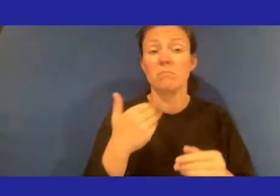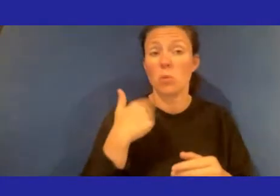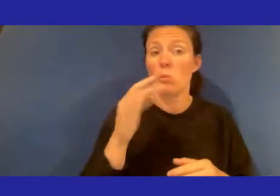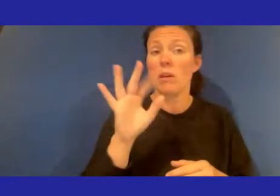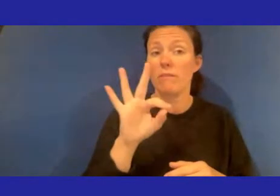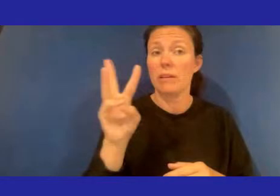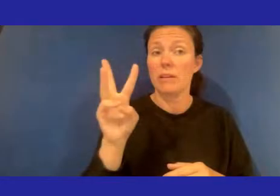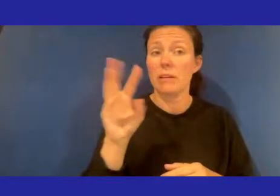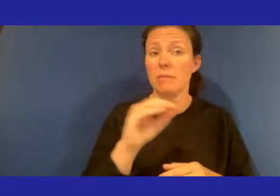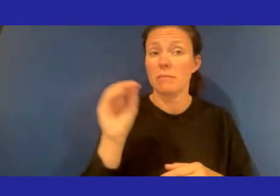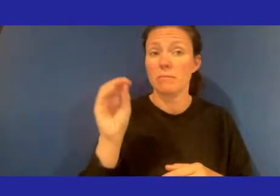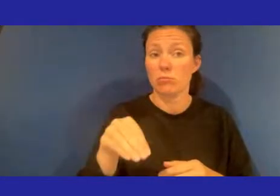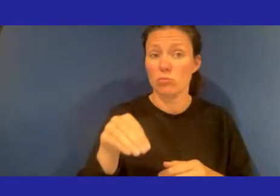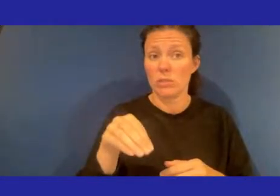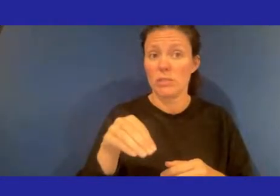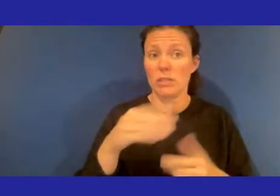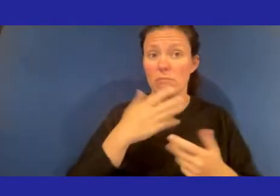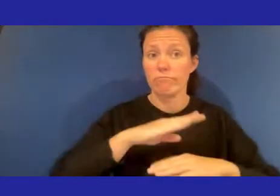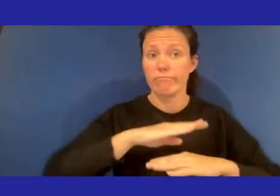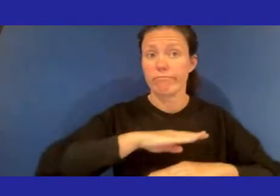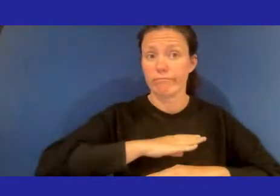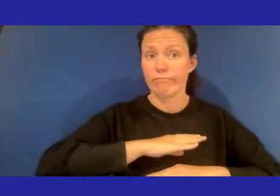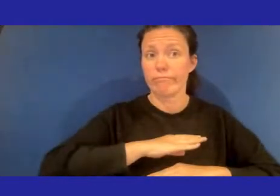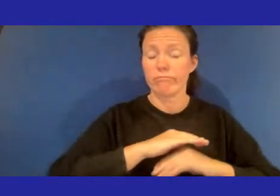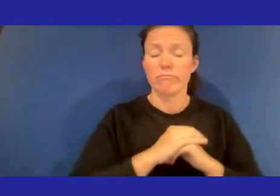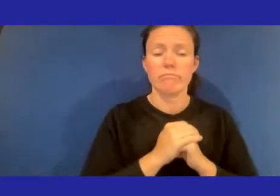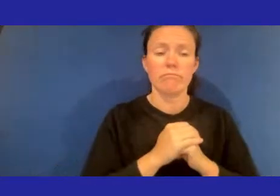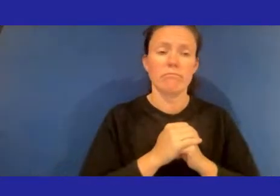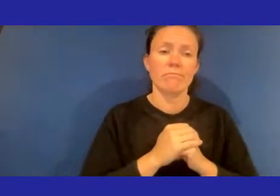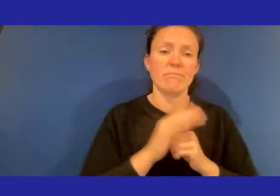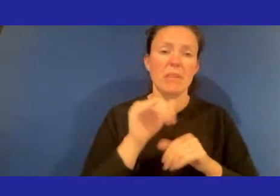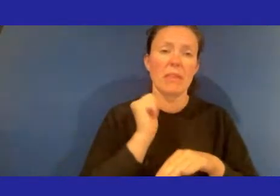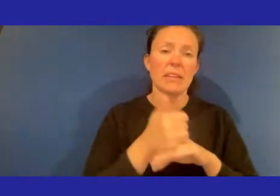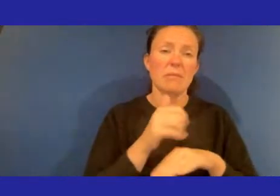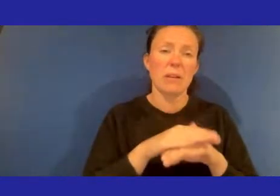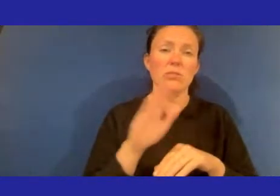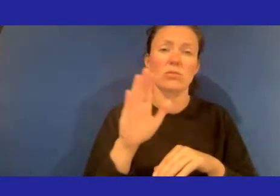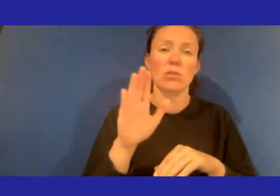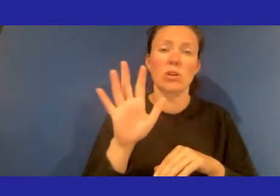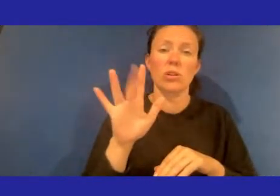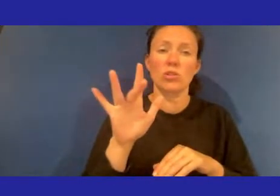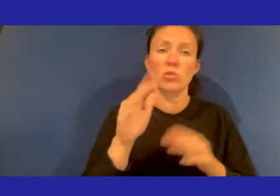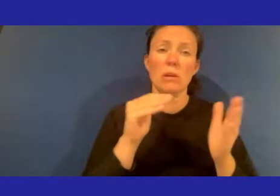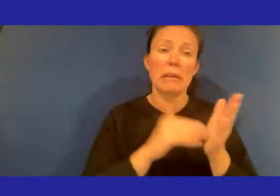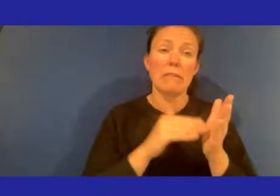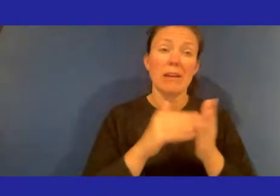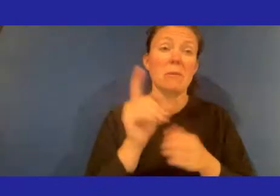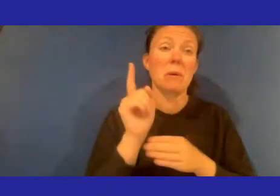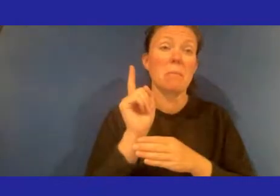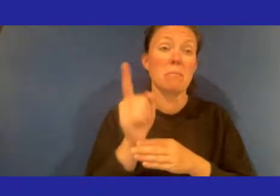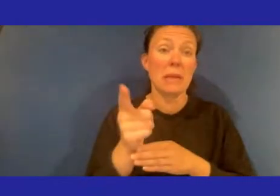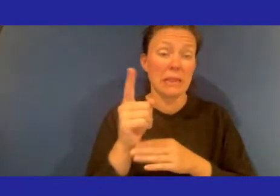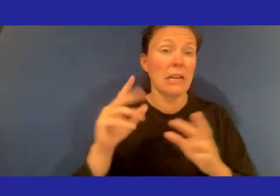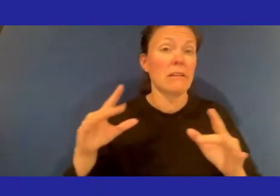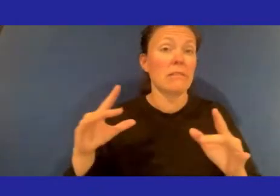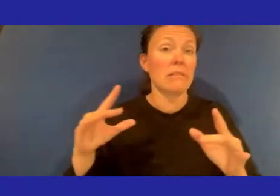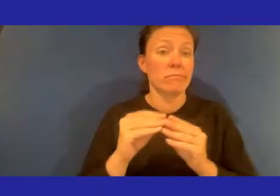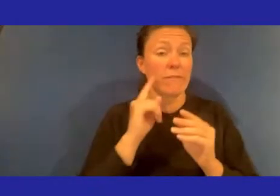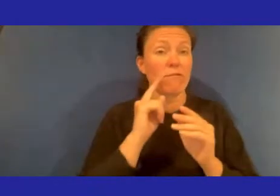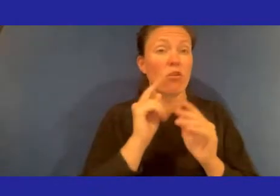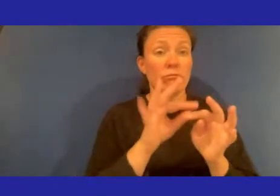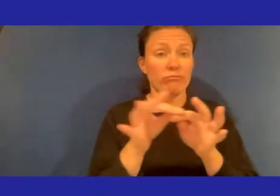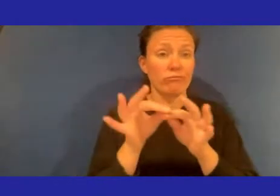satisfaction rate based on over 25 million minutes of interpretation in